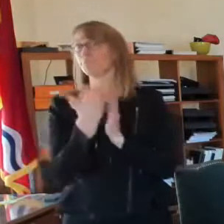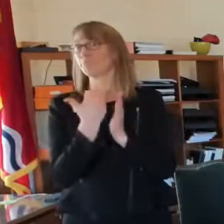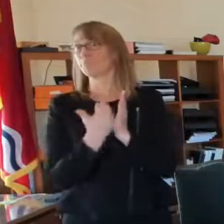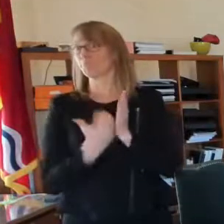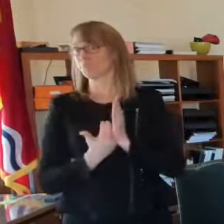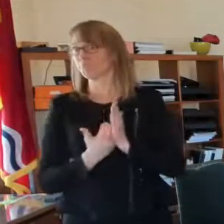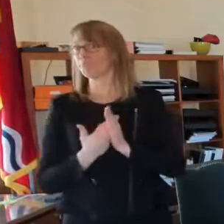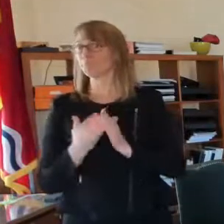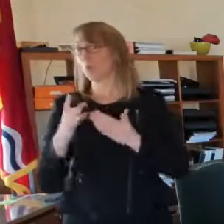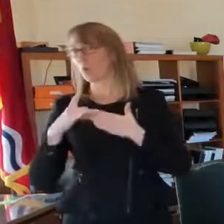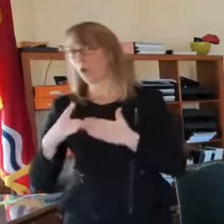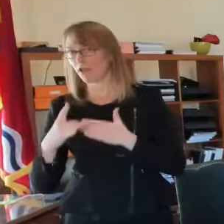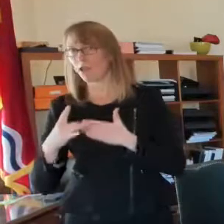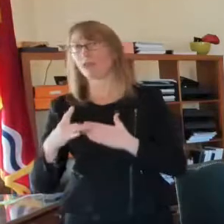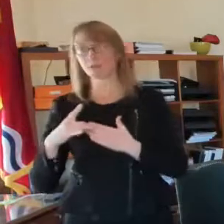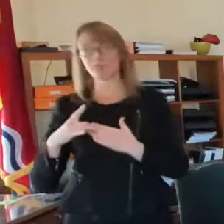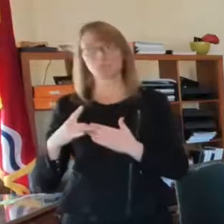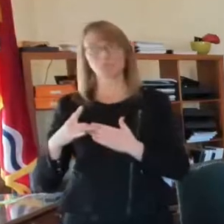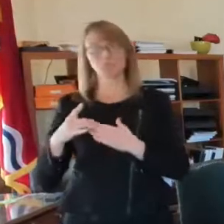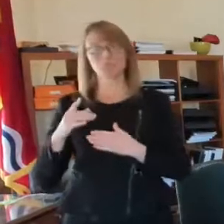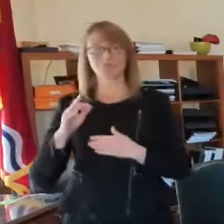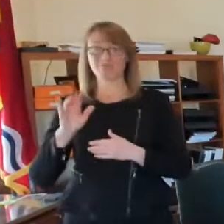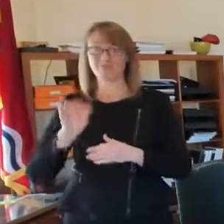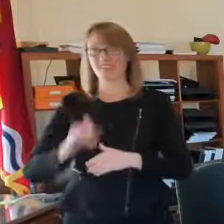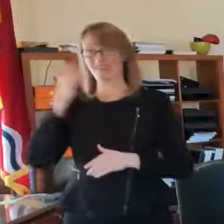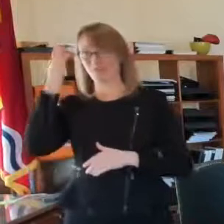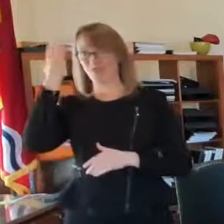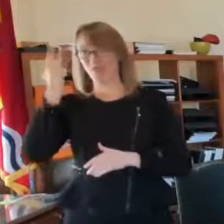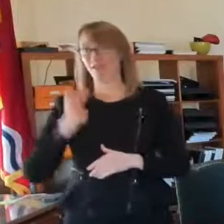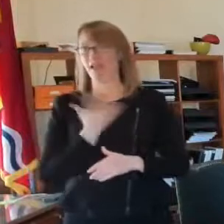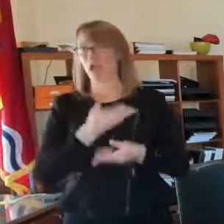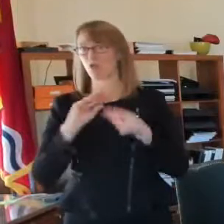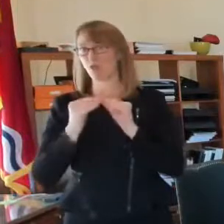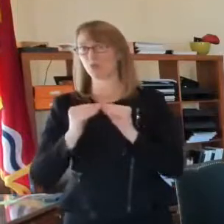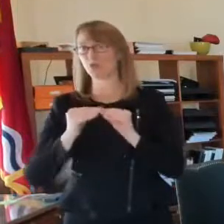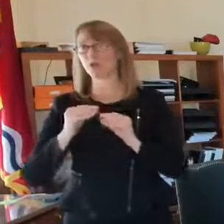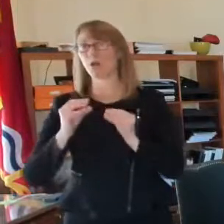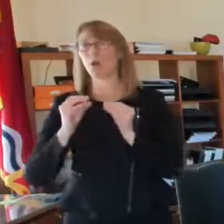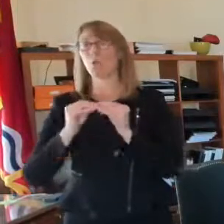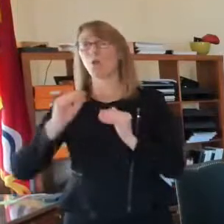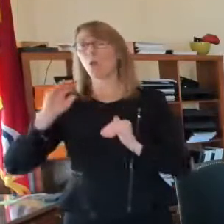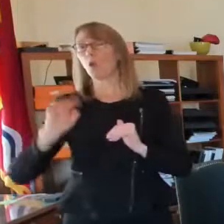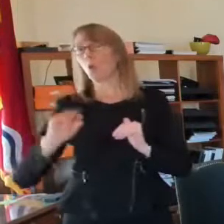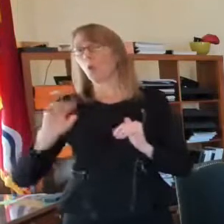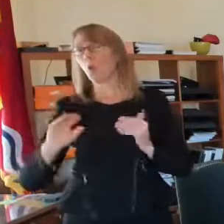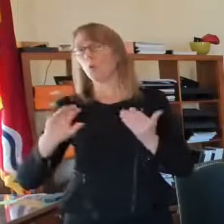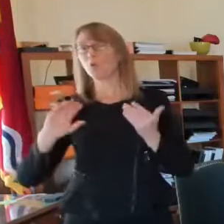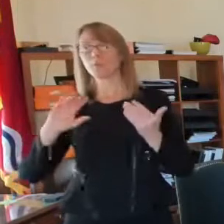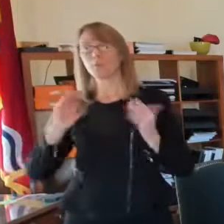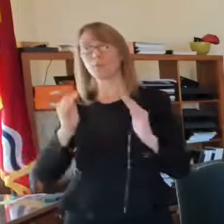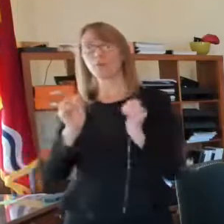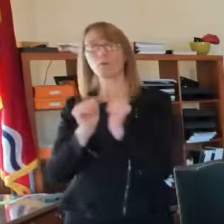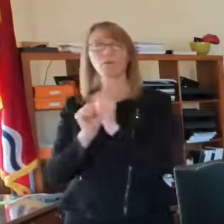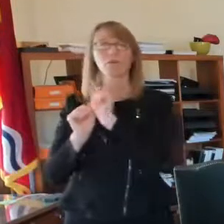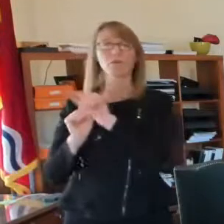said, we regionally, when we look at the hospital numbers,